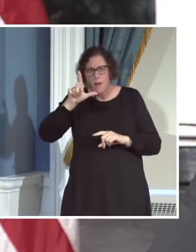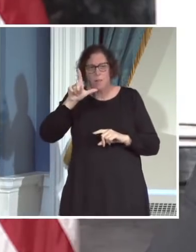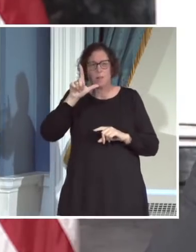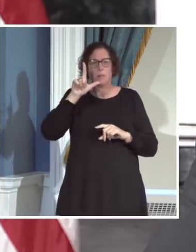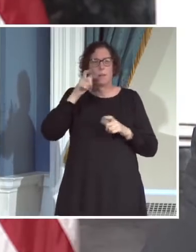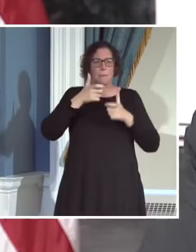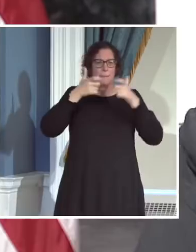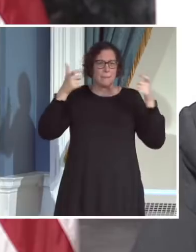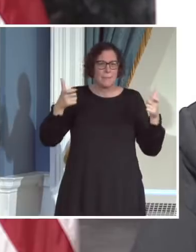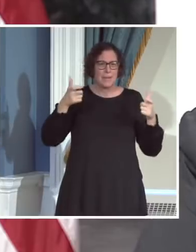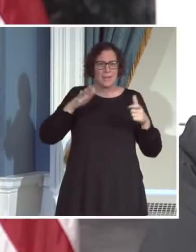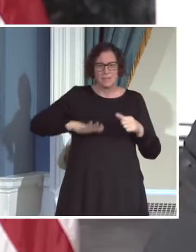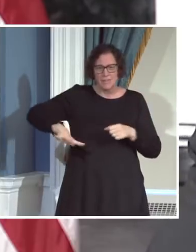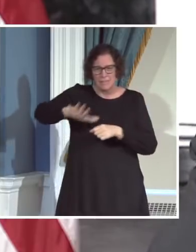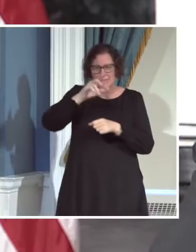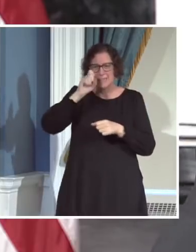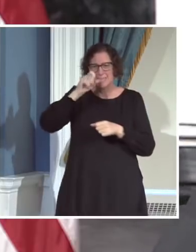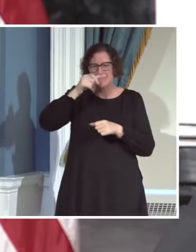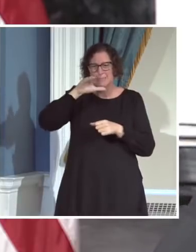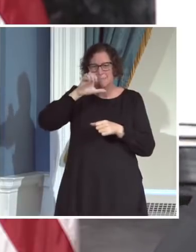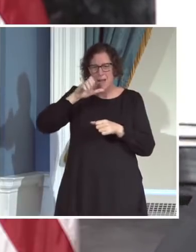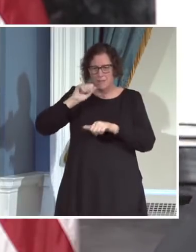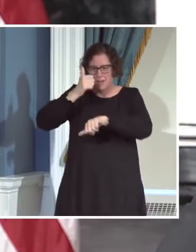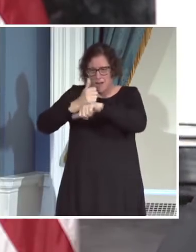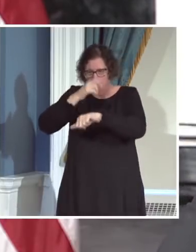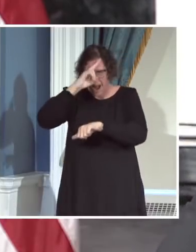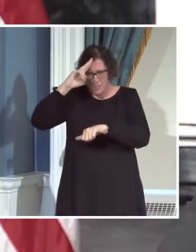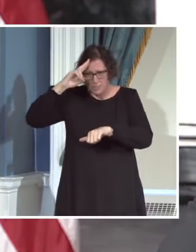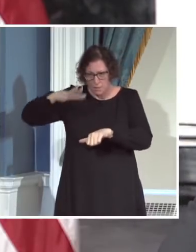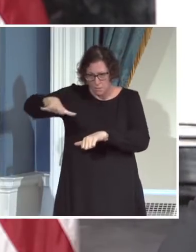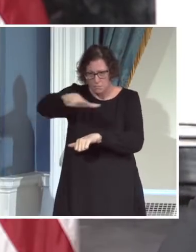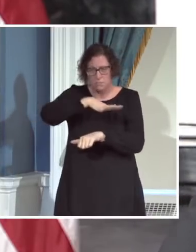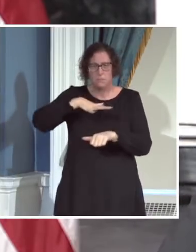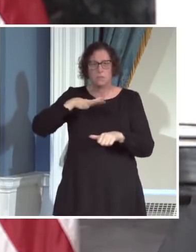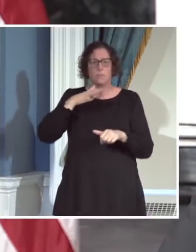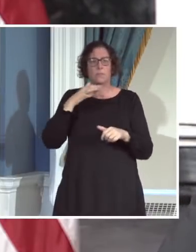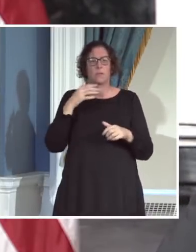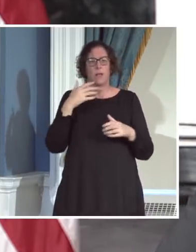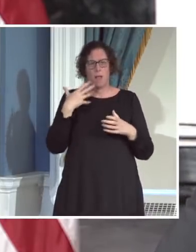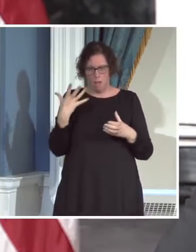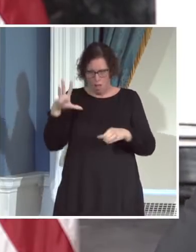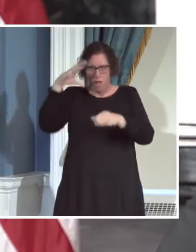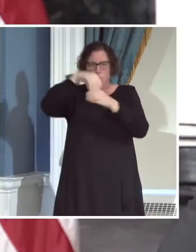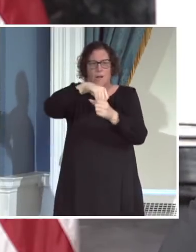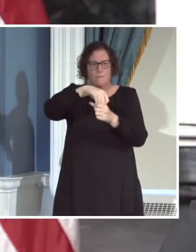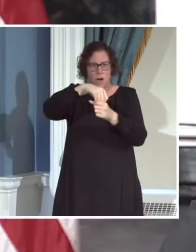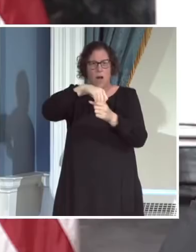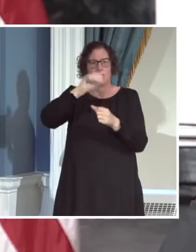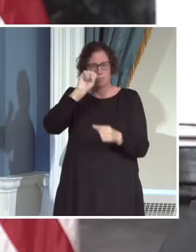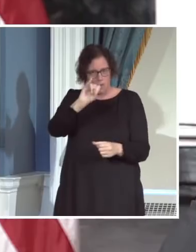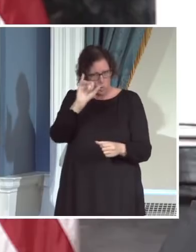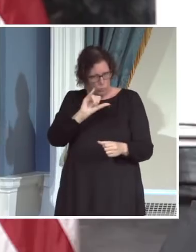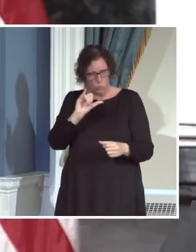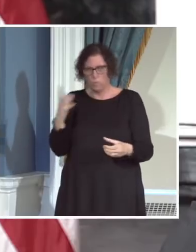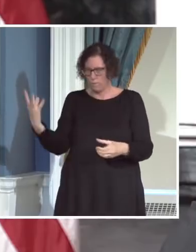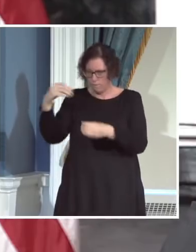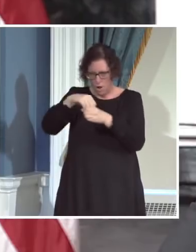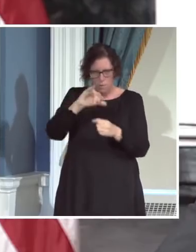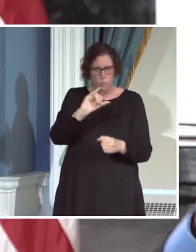spaces. As I mentioned, large public spaces. We're going to constantly find more and bring them online. And Sydney, the amazing thing is how quickly they can be brought